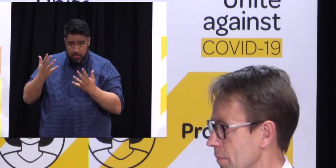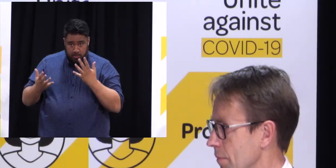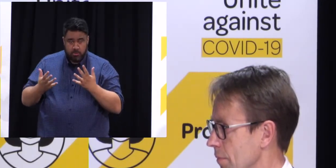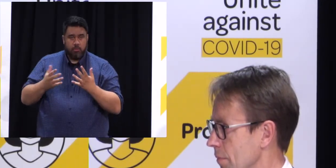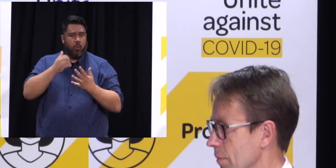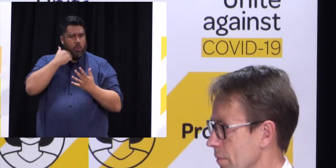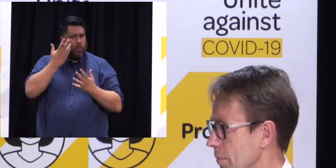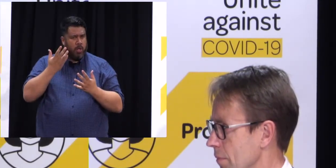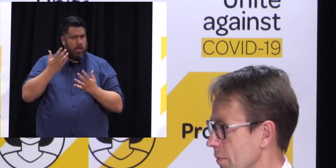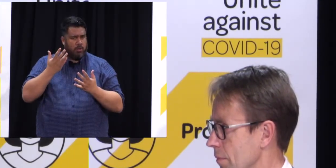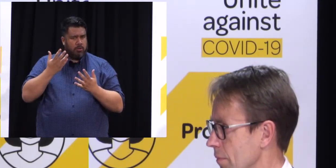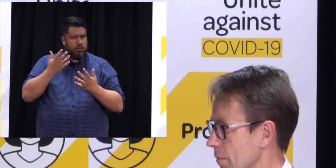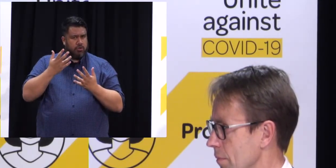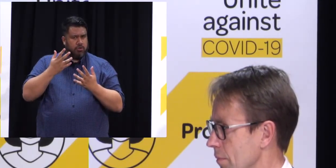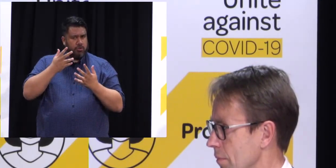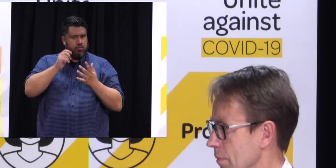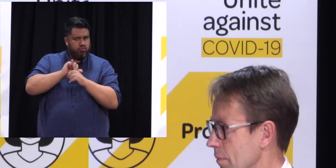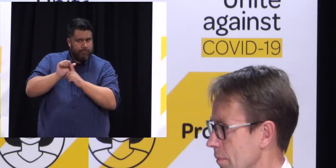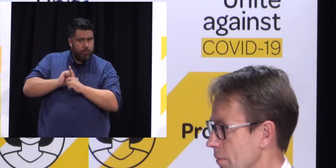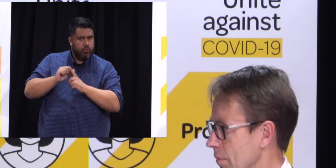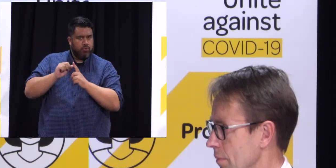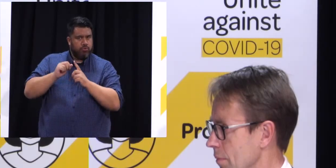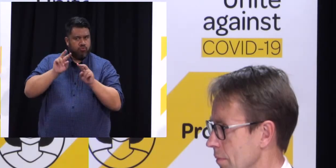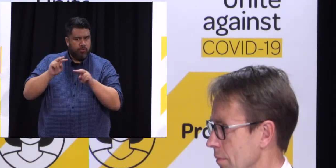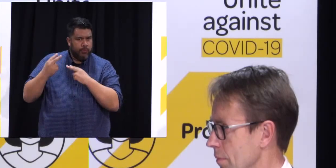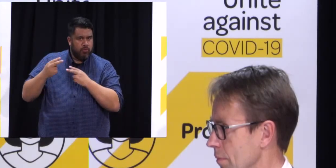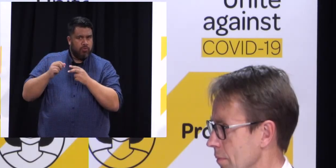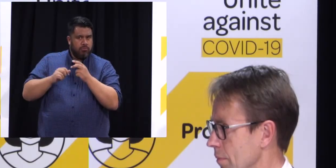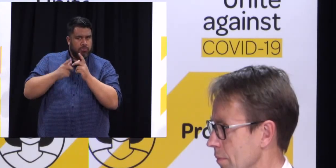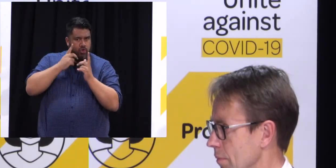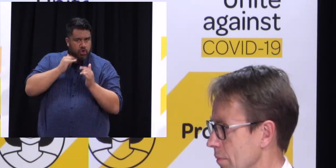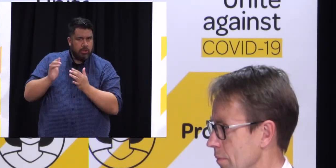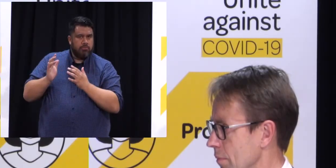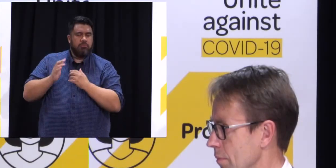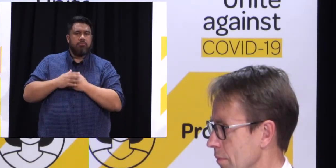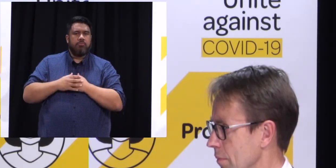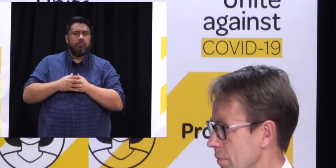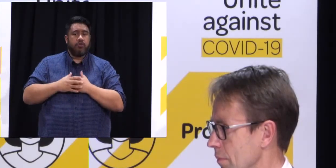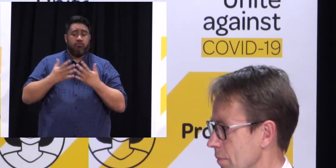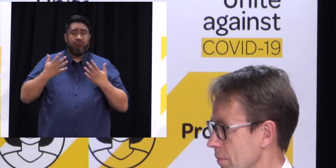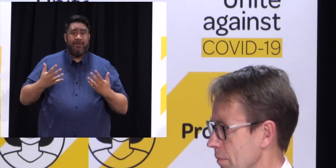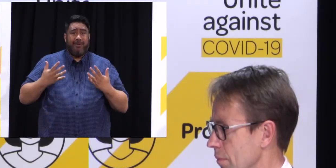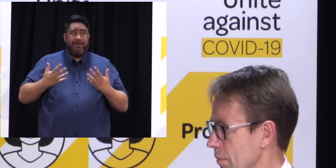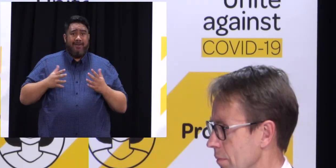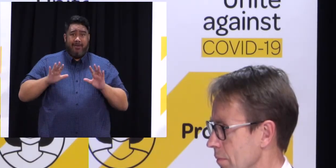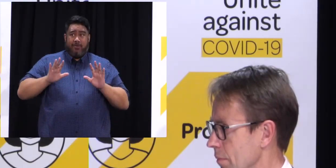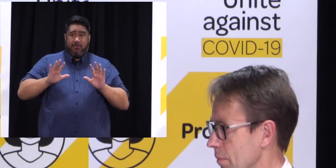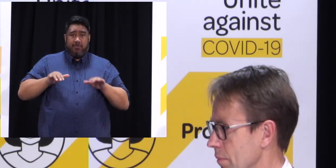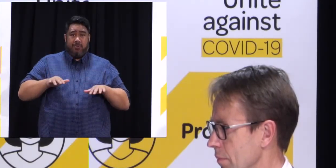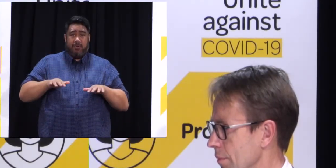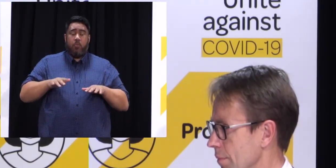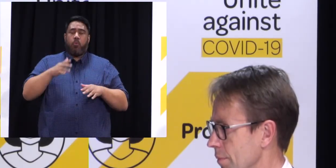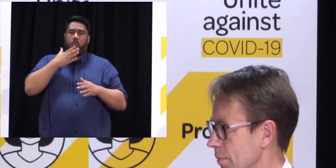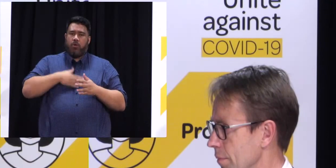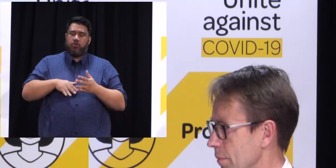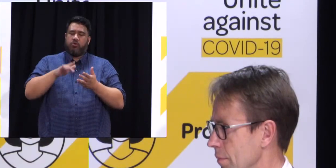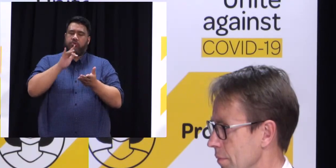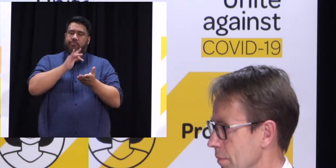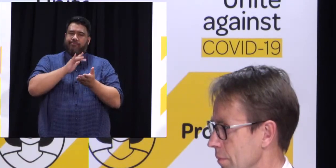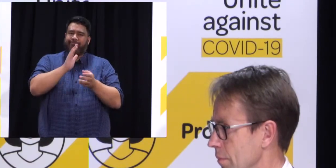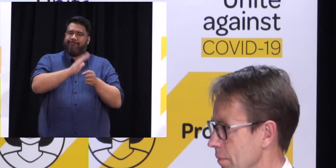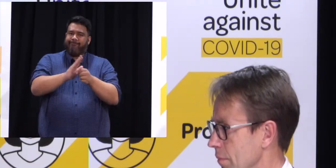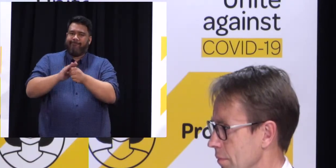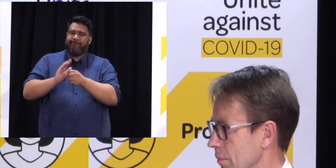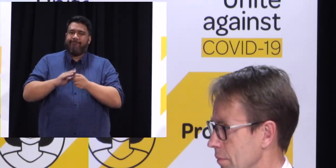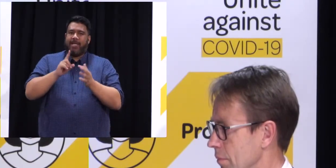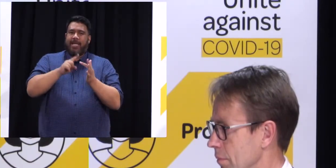Delta. I think, or with COVID-19, I should say. So for now, absolutely, elimination is the strategy, particularly